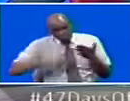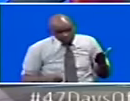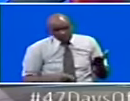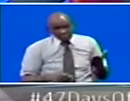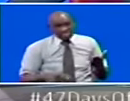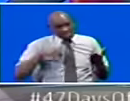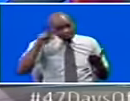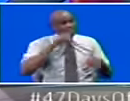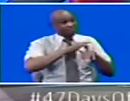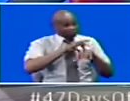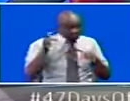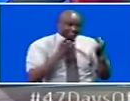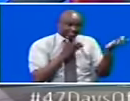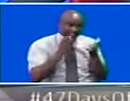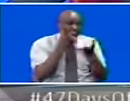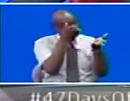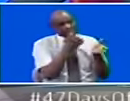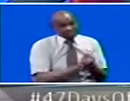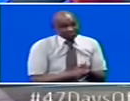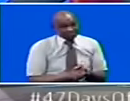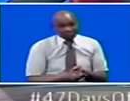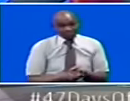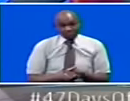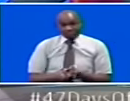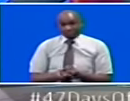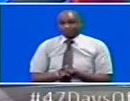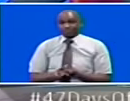have affected service delivery? Would you say that?